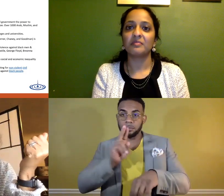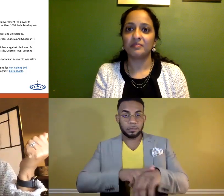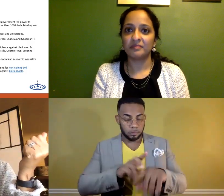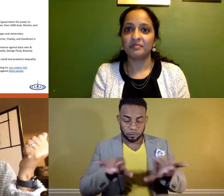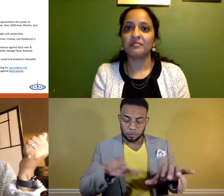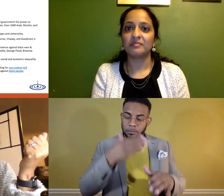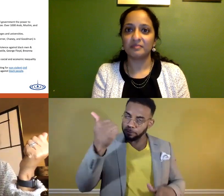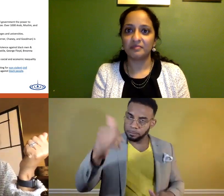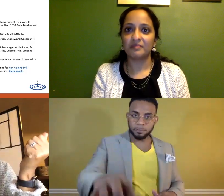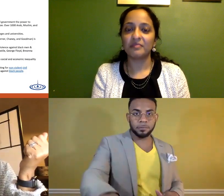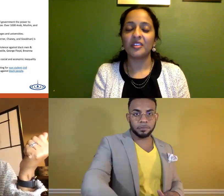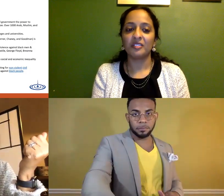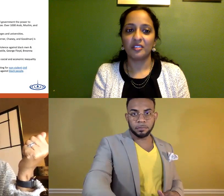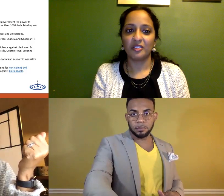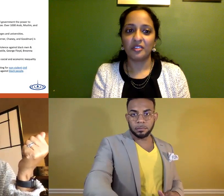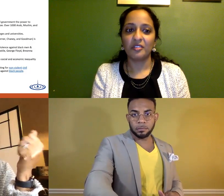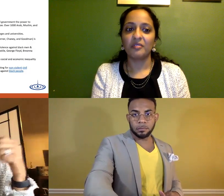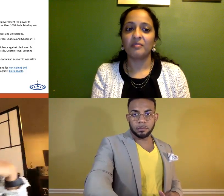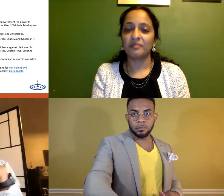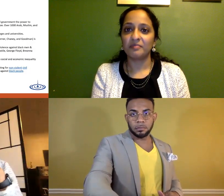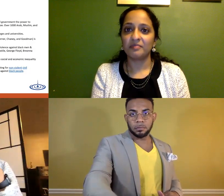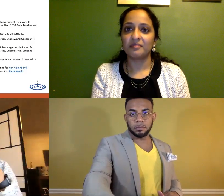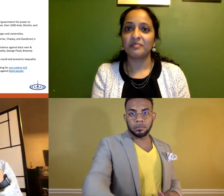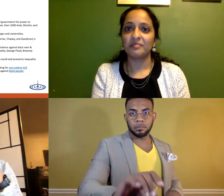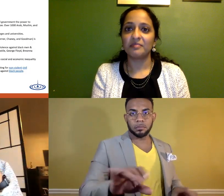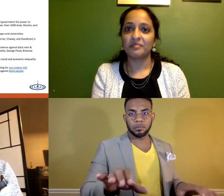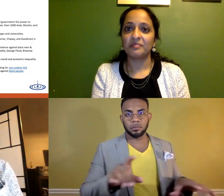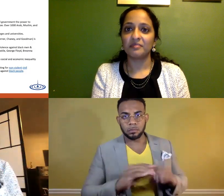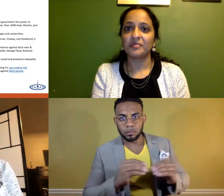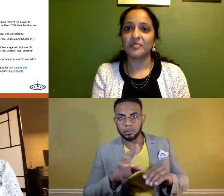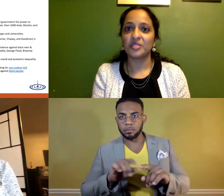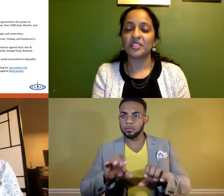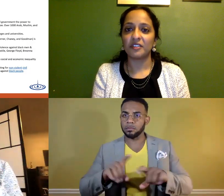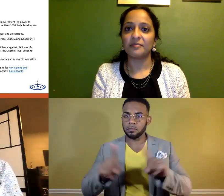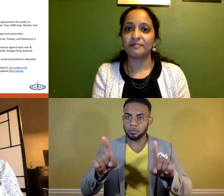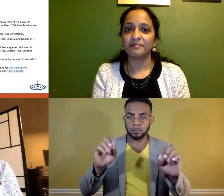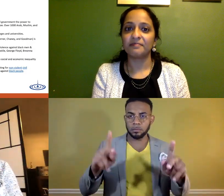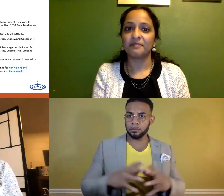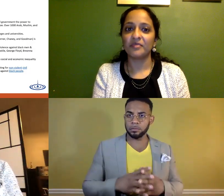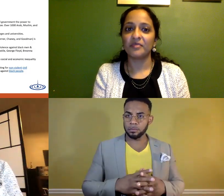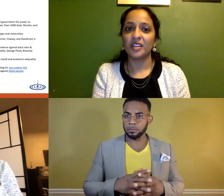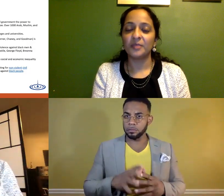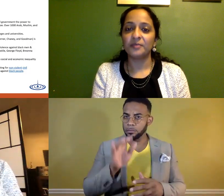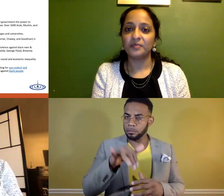do better. Do more, do different, right?